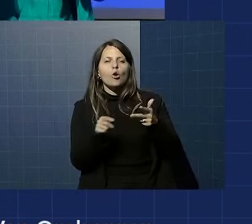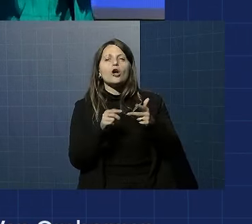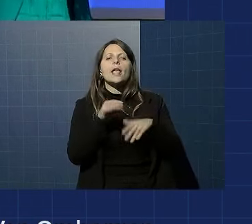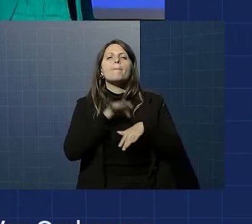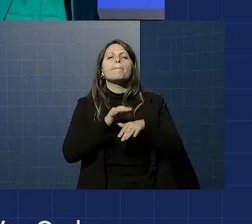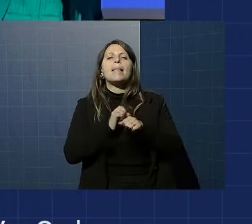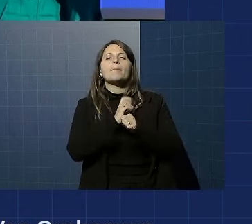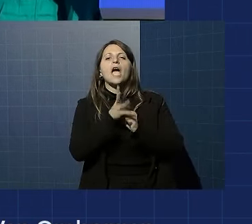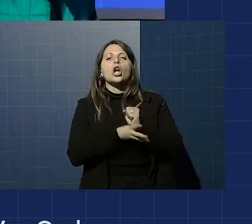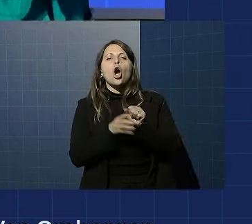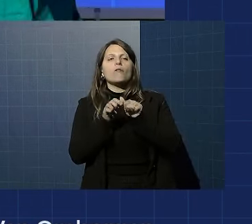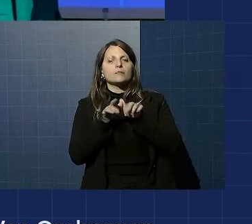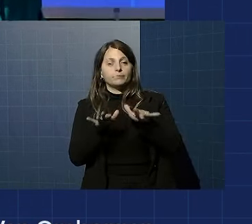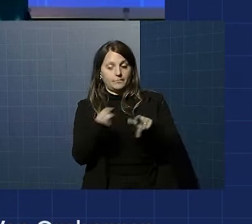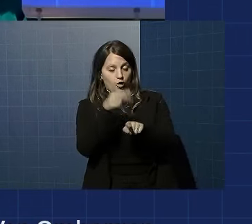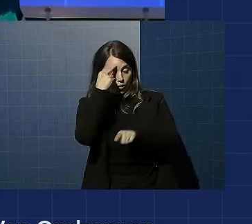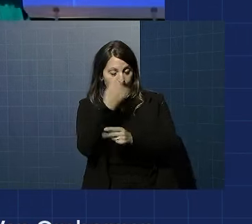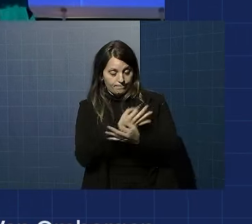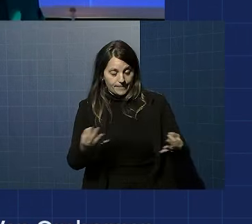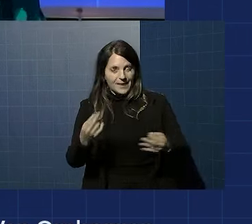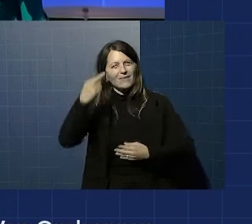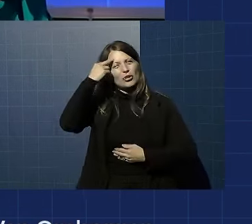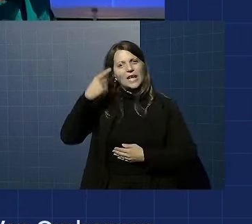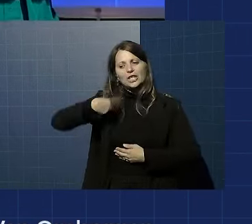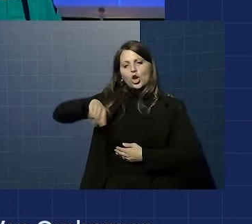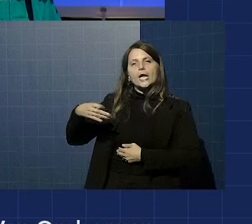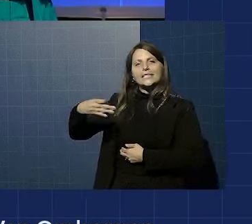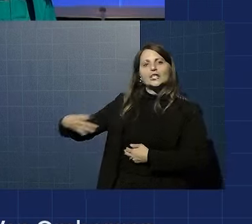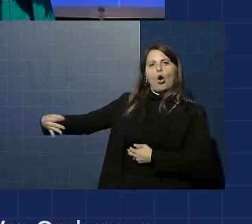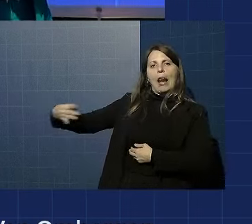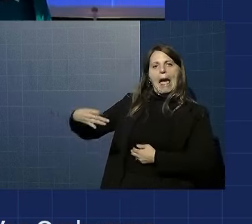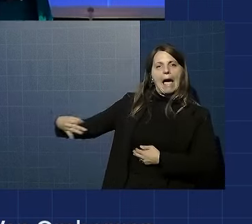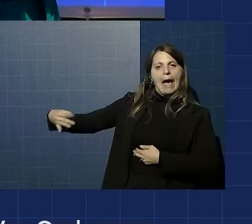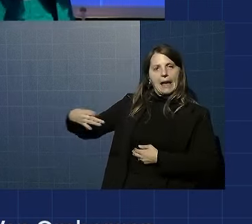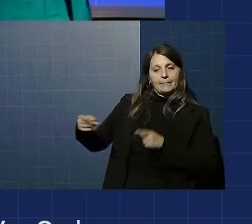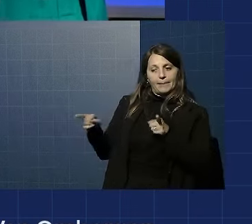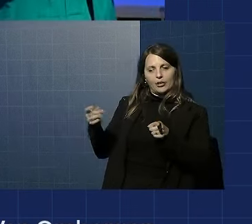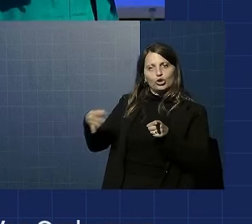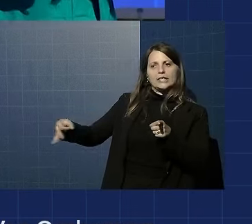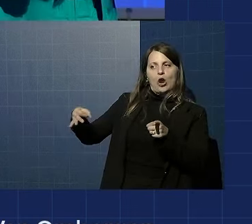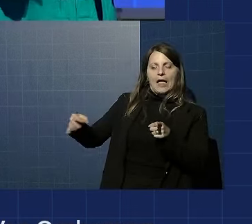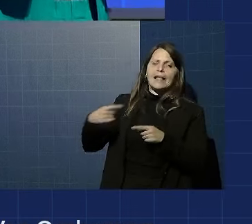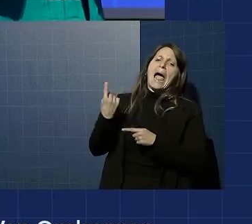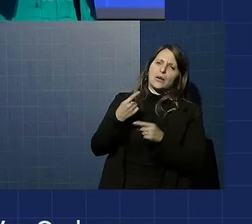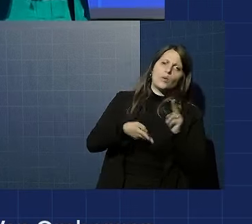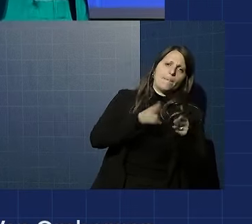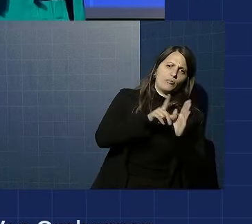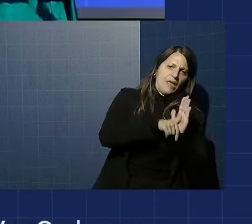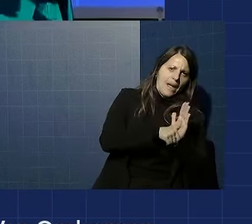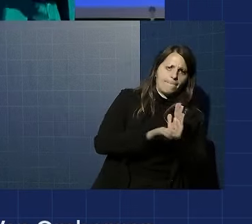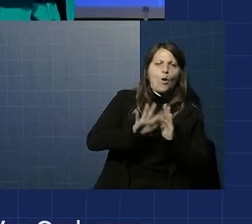isolated to some extent. Some people maybe more than others, but everybody can relate to the feeling of